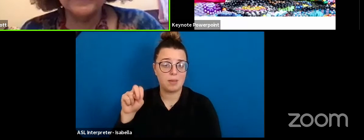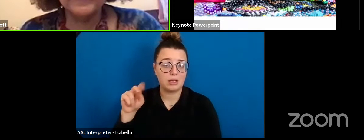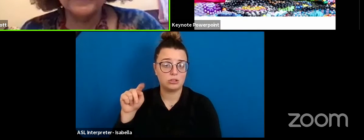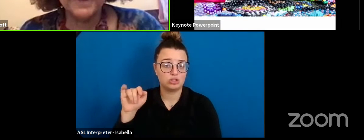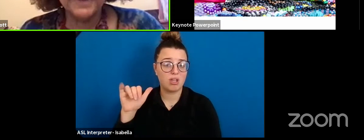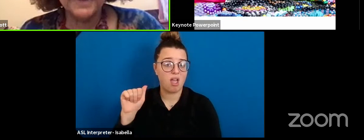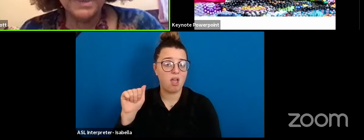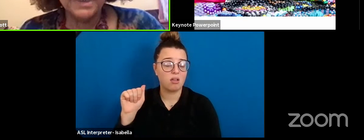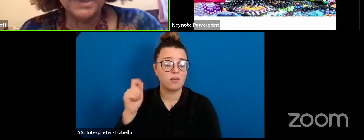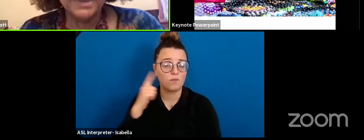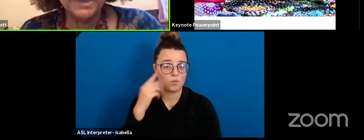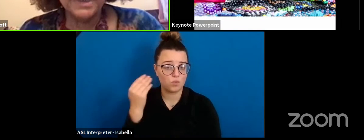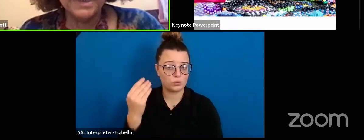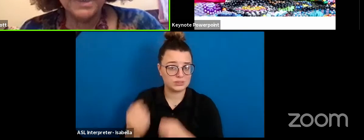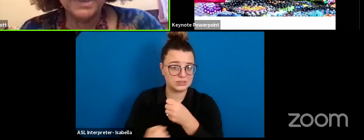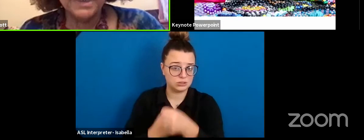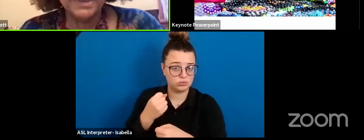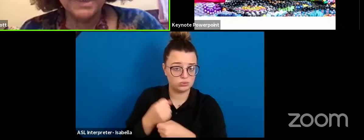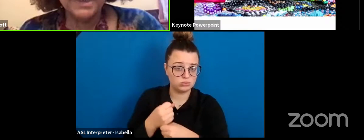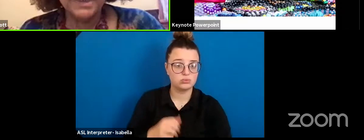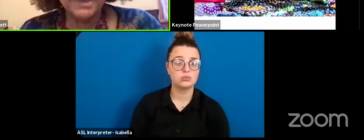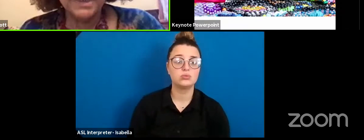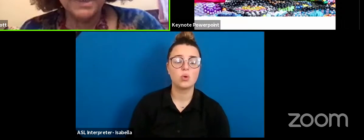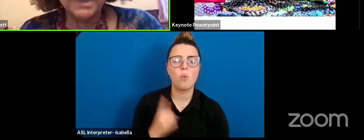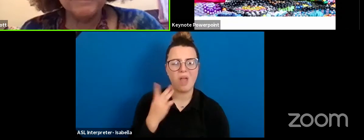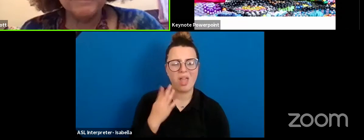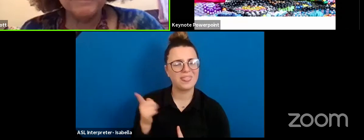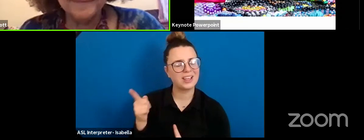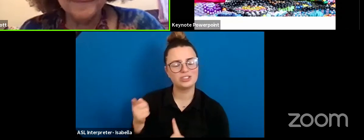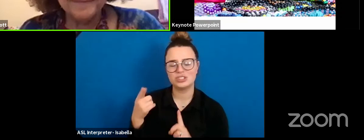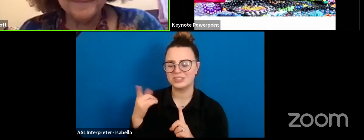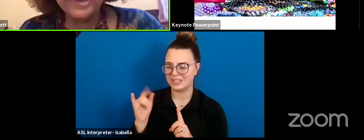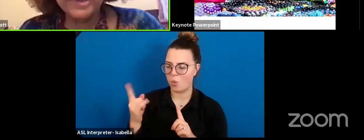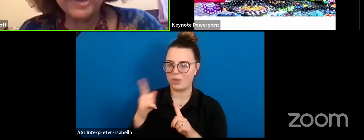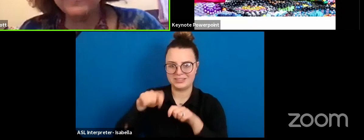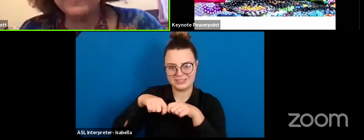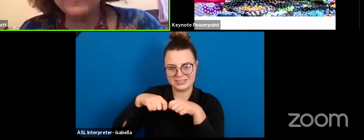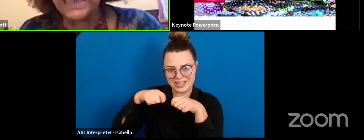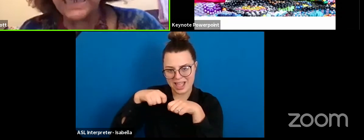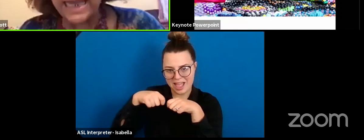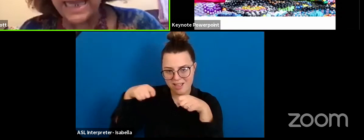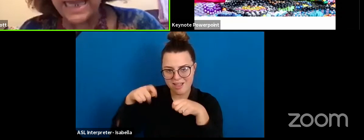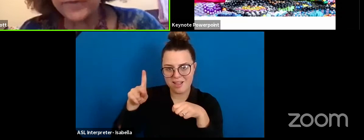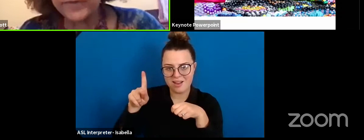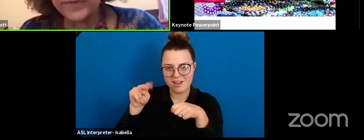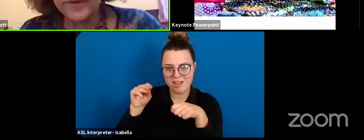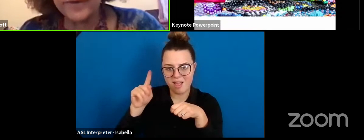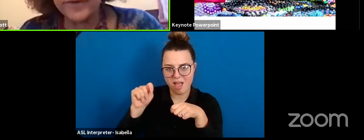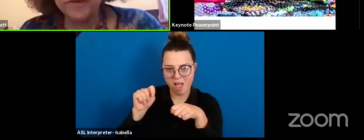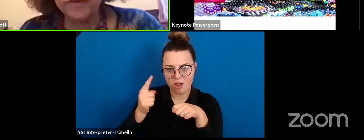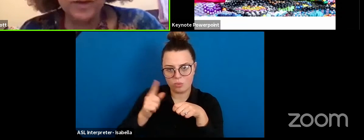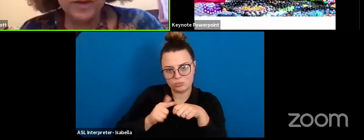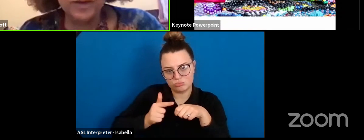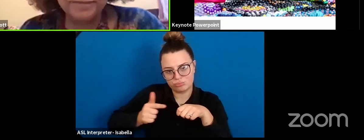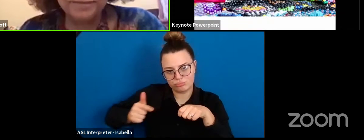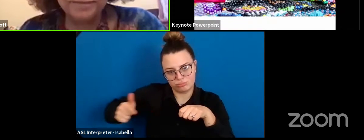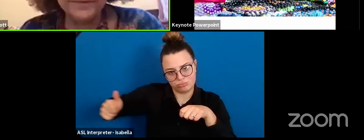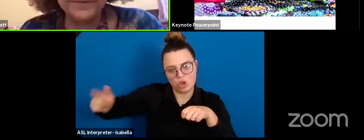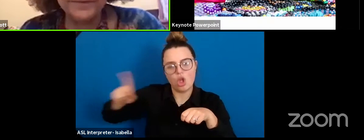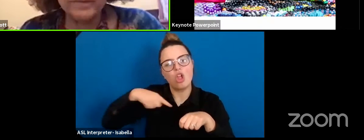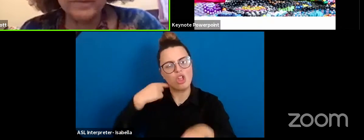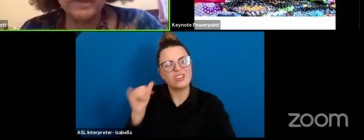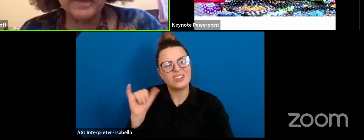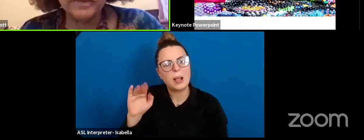And one of the things she did was tie knots. They were sequentially laid next to each other, so it looked like